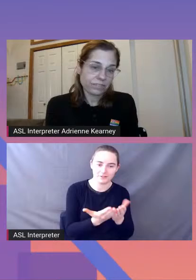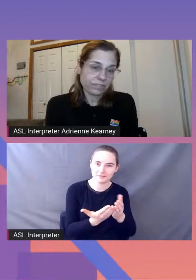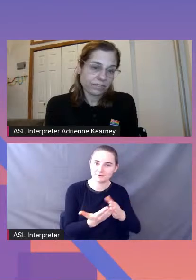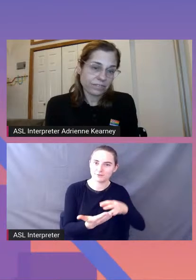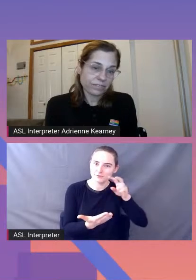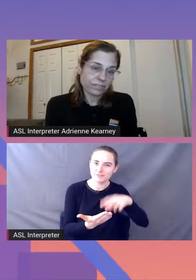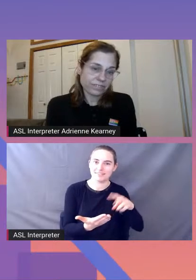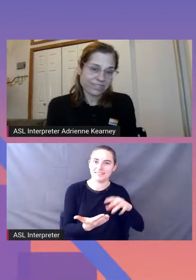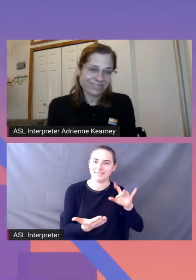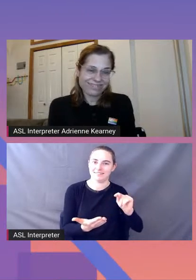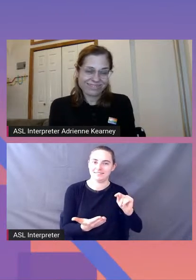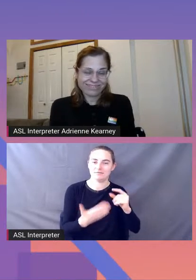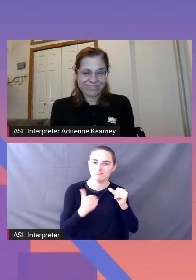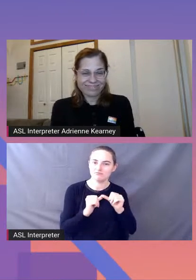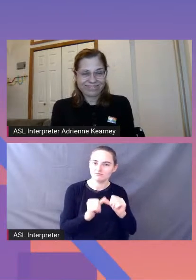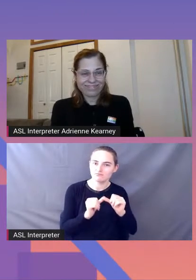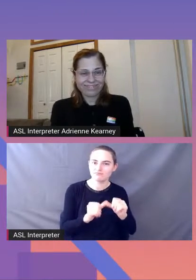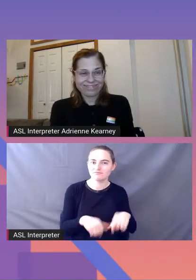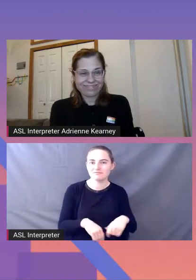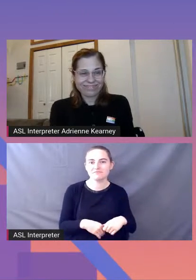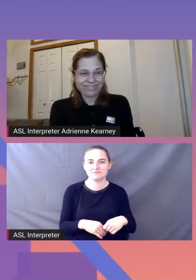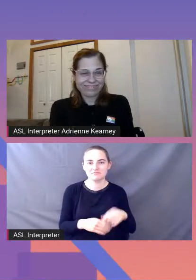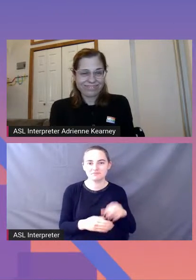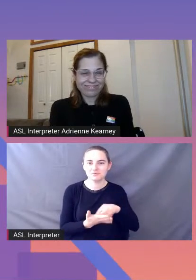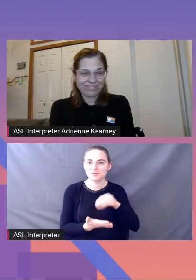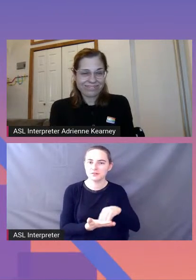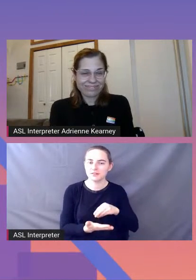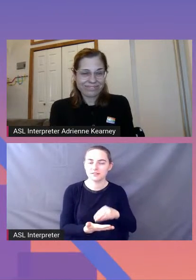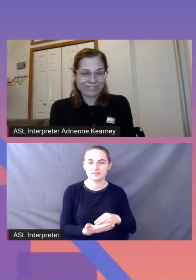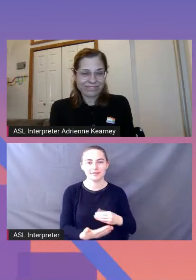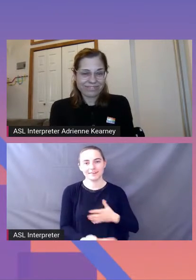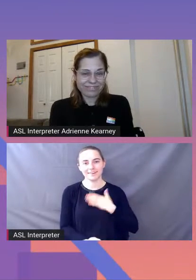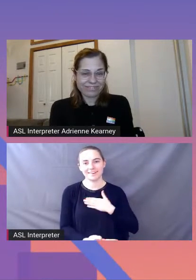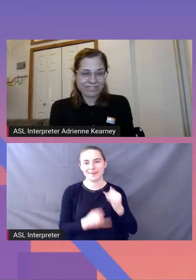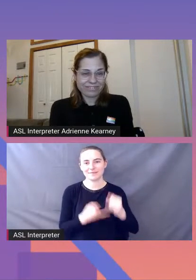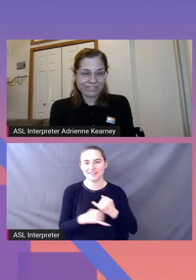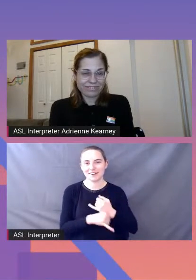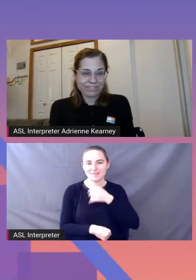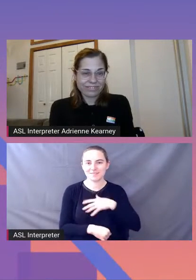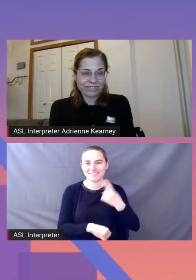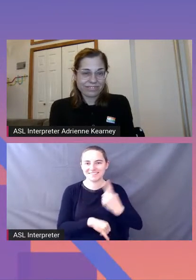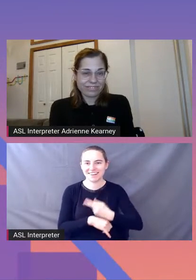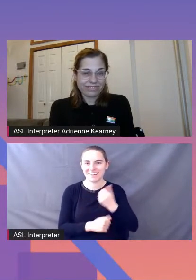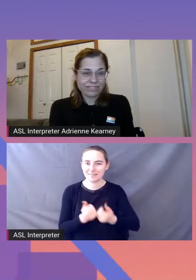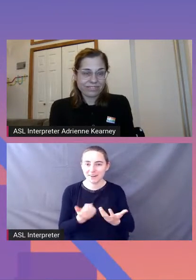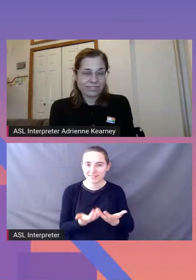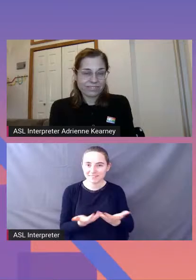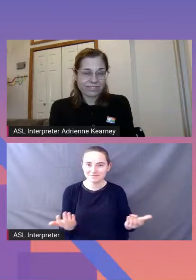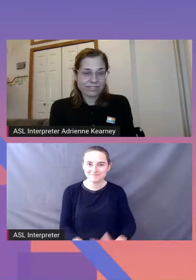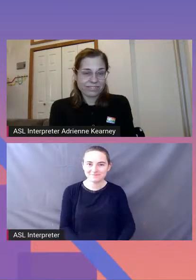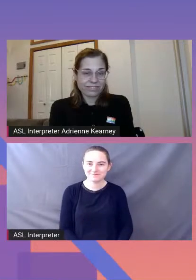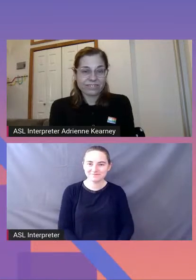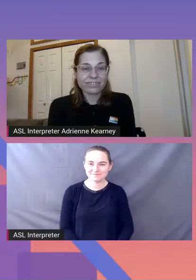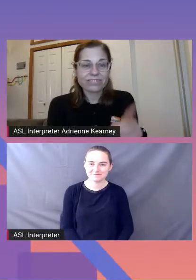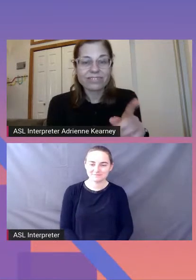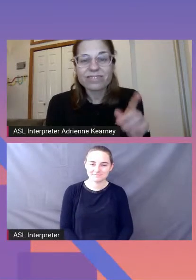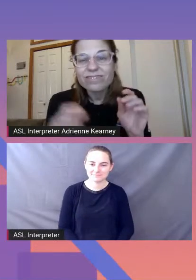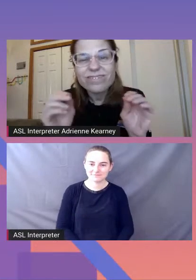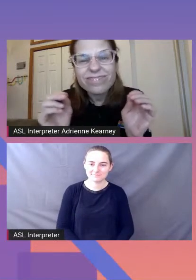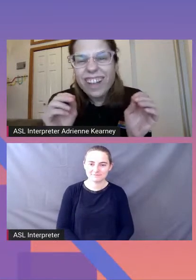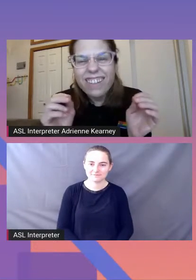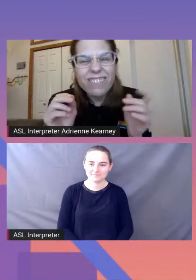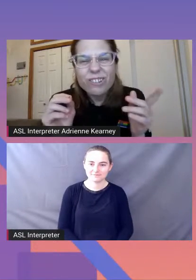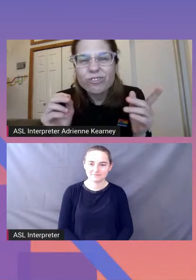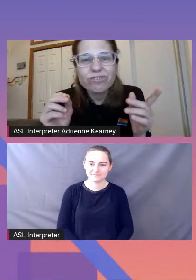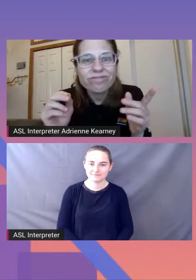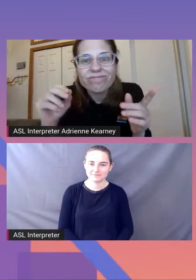happy International Women's Day, everybody. I don't have anything public facing coming up, but you can